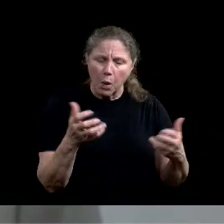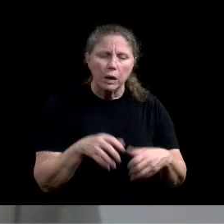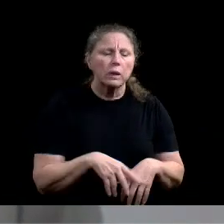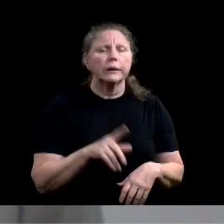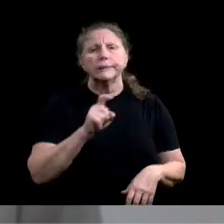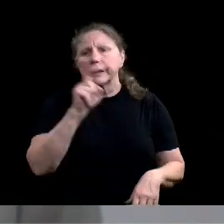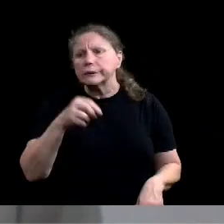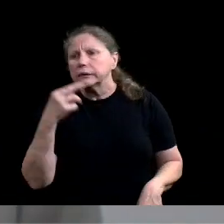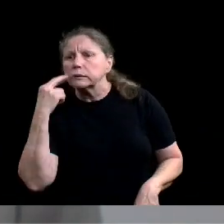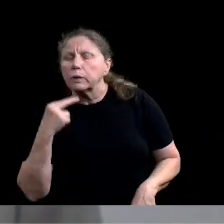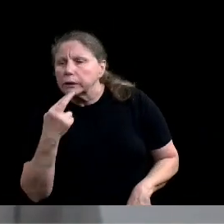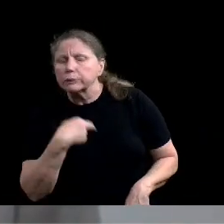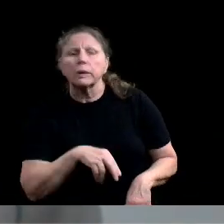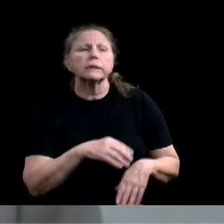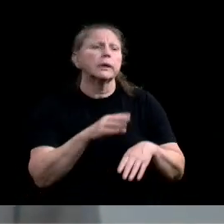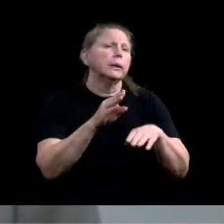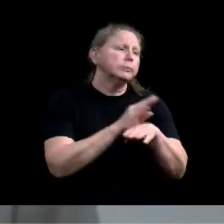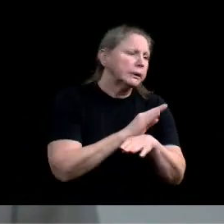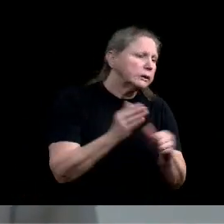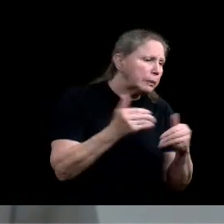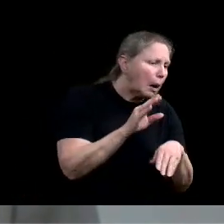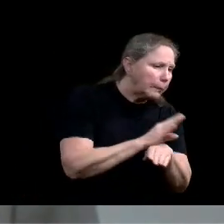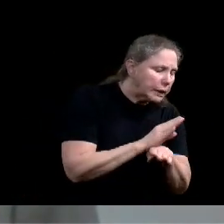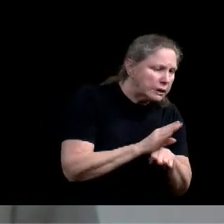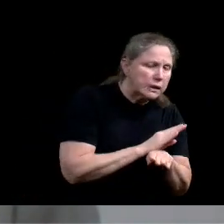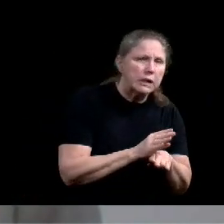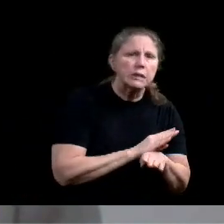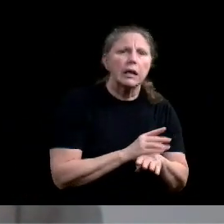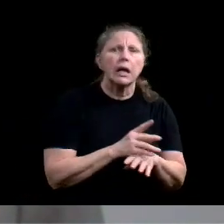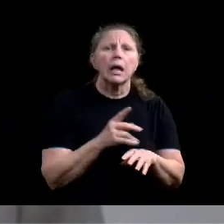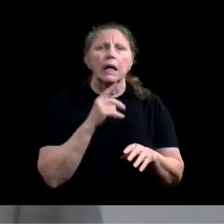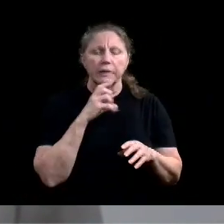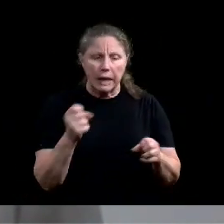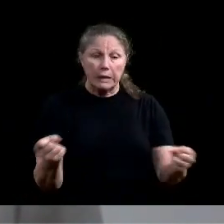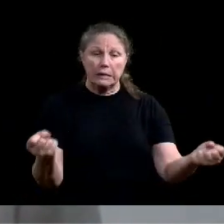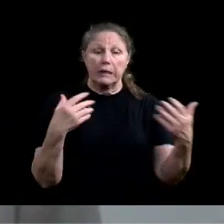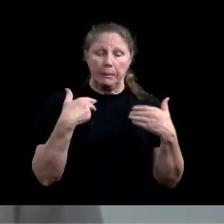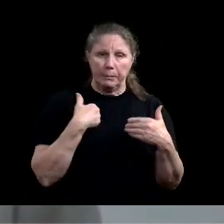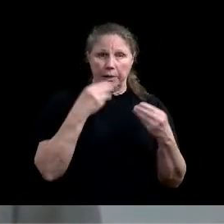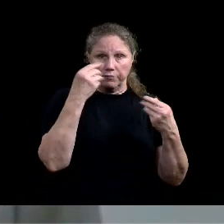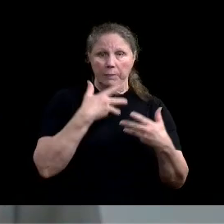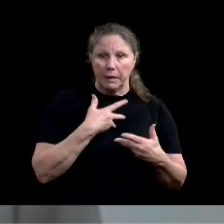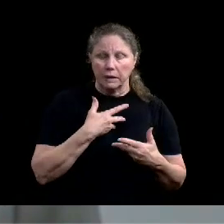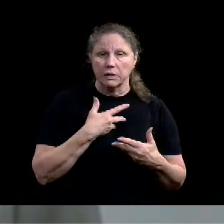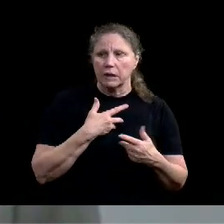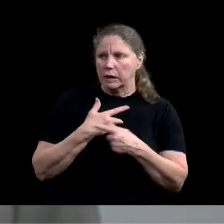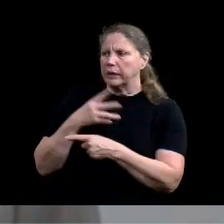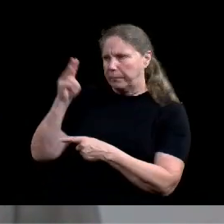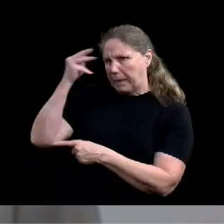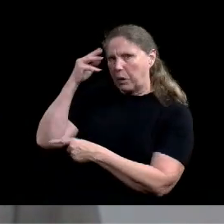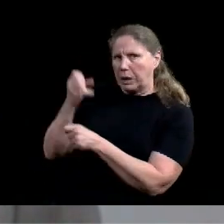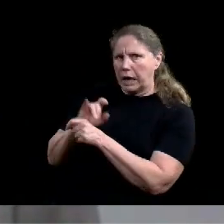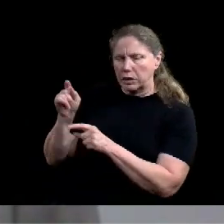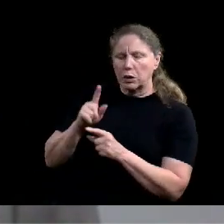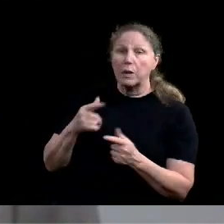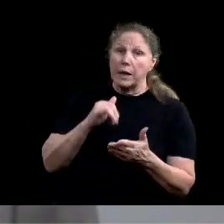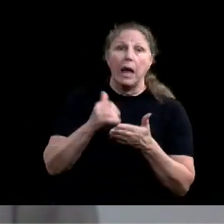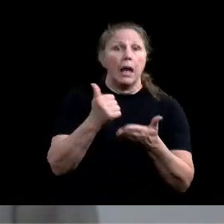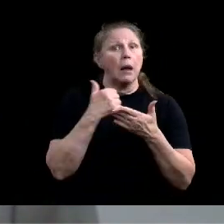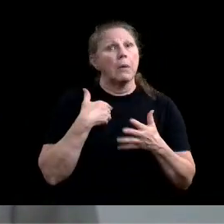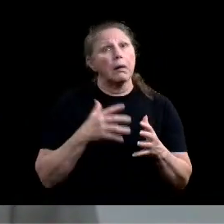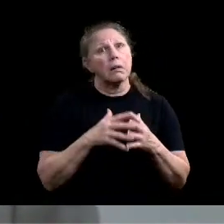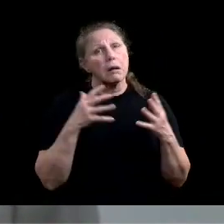very helpful and understanding, and I think the mayor received that as well. Calls from